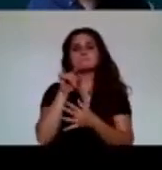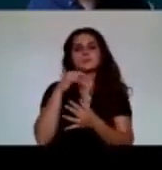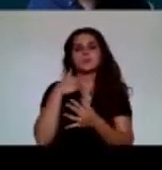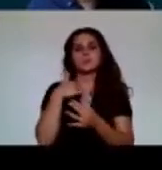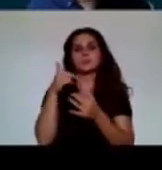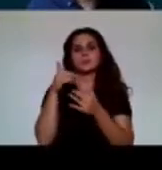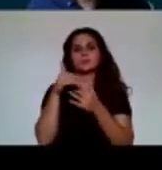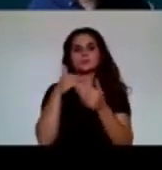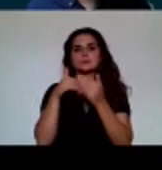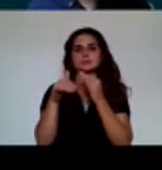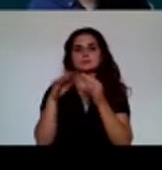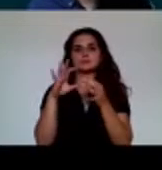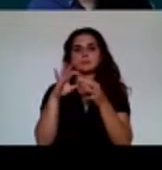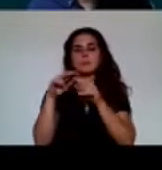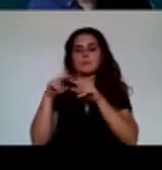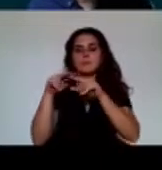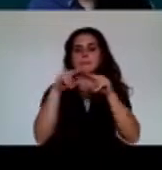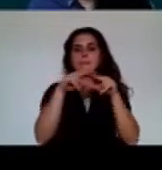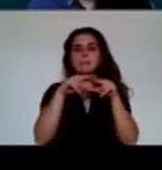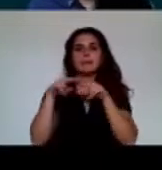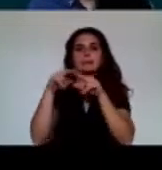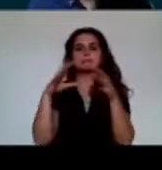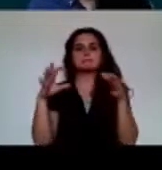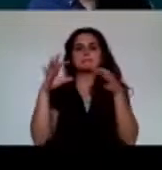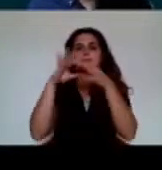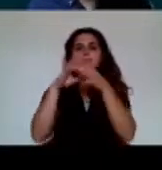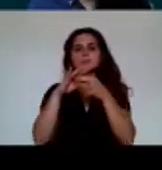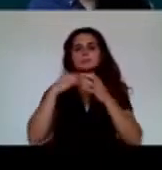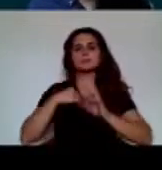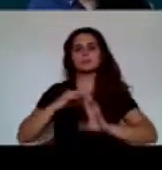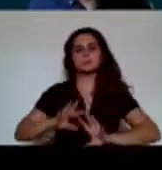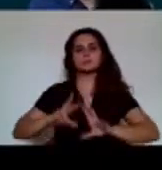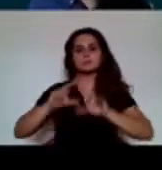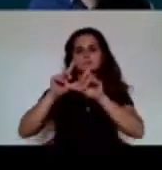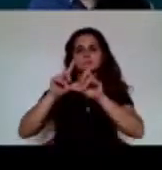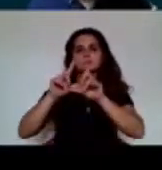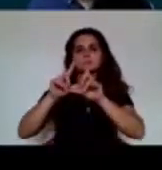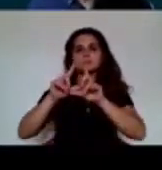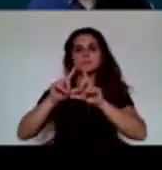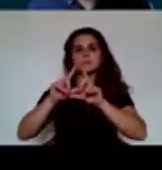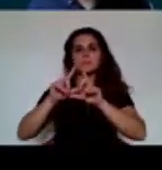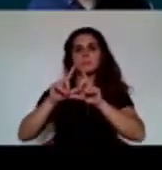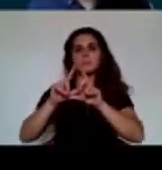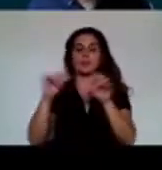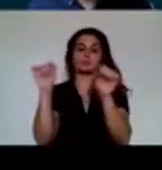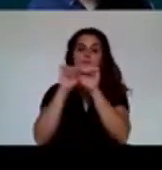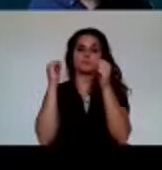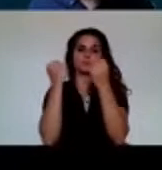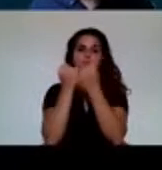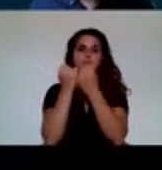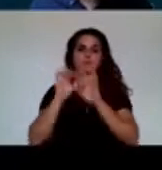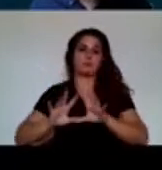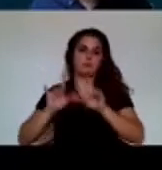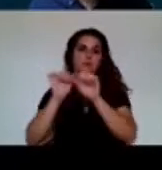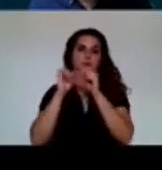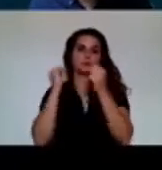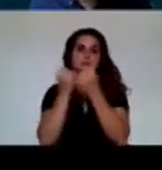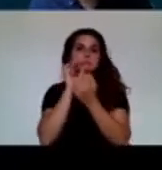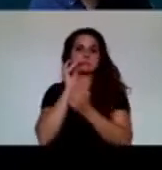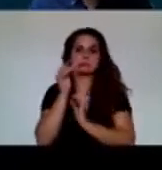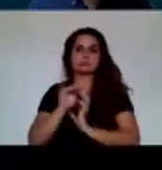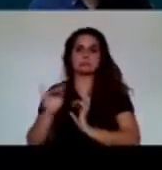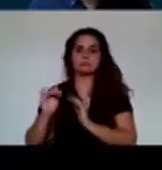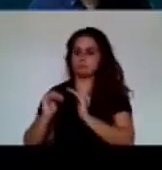a cosmology analogy, for me, the development of the social development that children